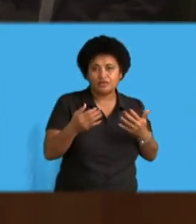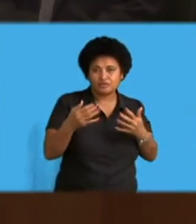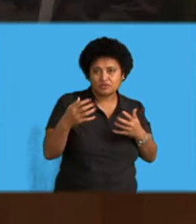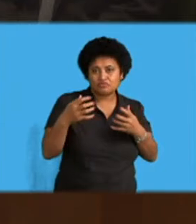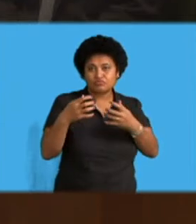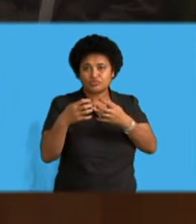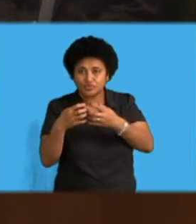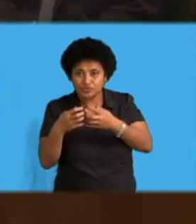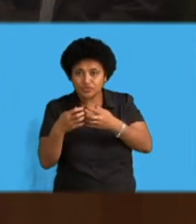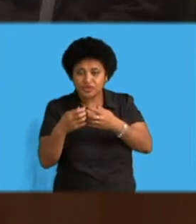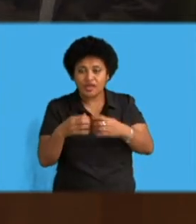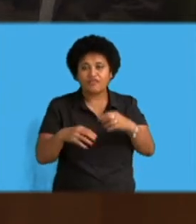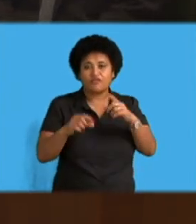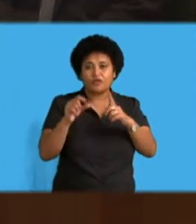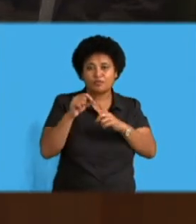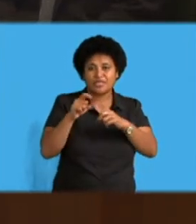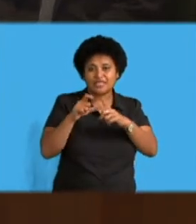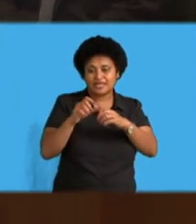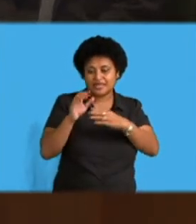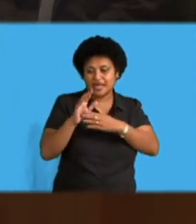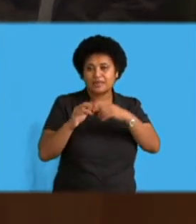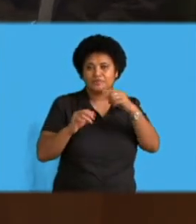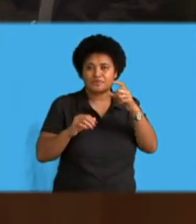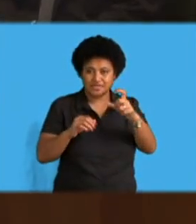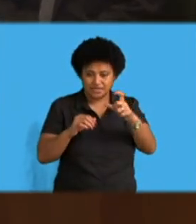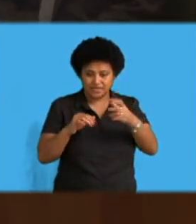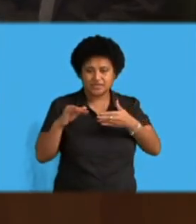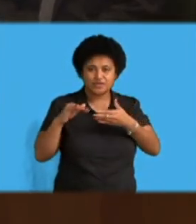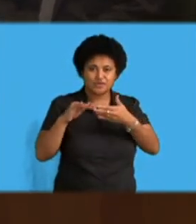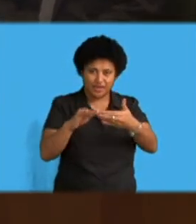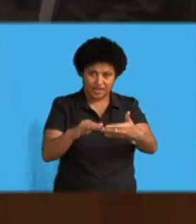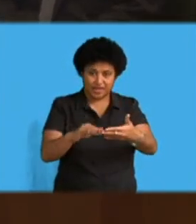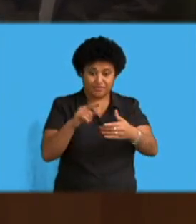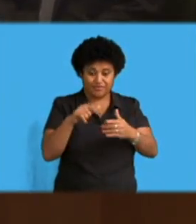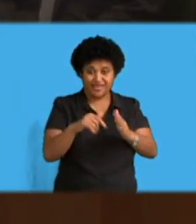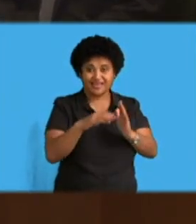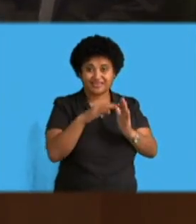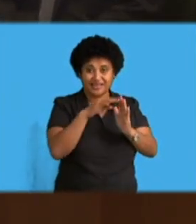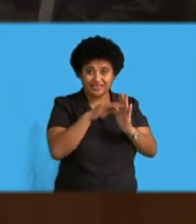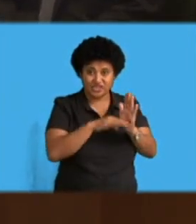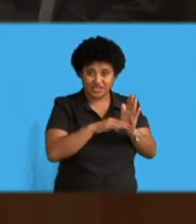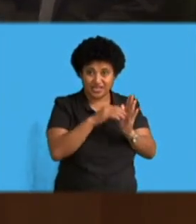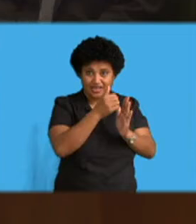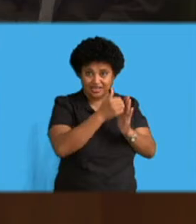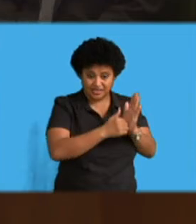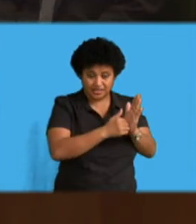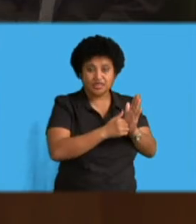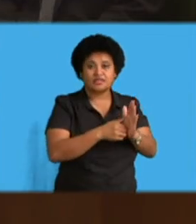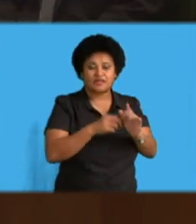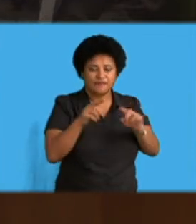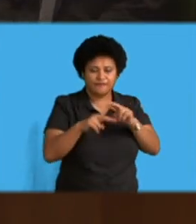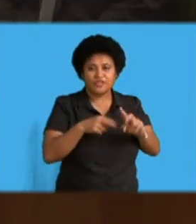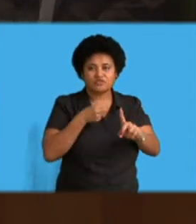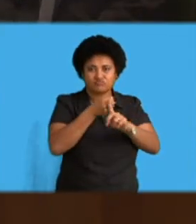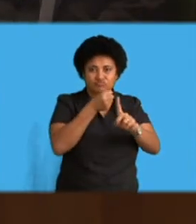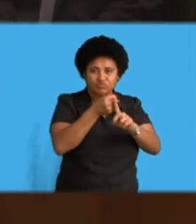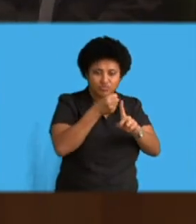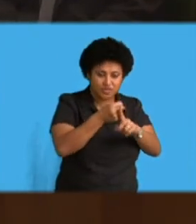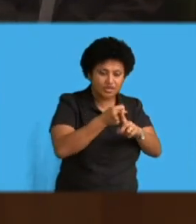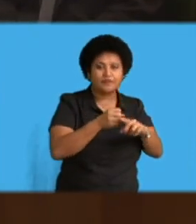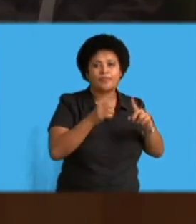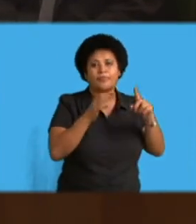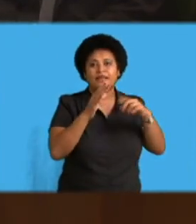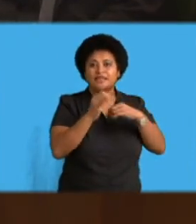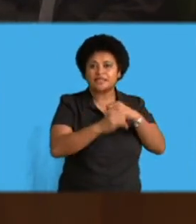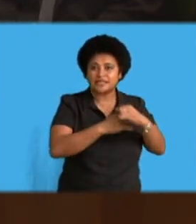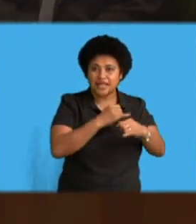for the PDMC. This is an agenda that Fiji specifically has been advocating both at the ADB level, the World Bank and IMF level.